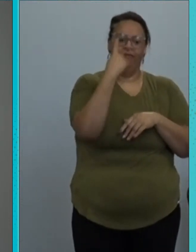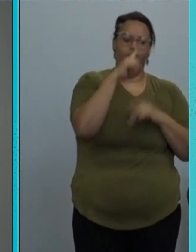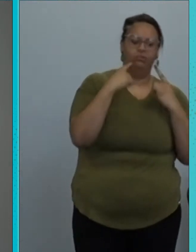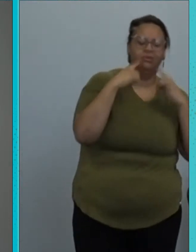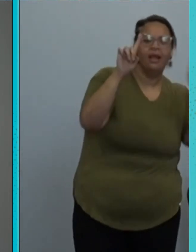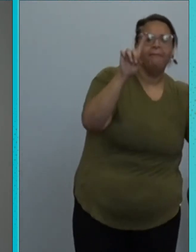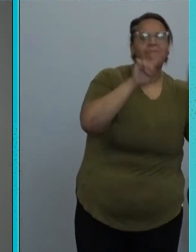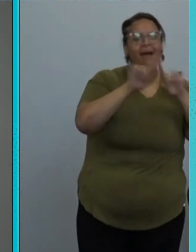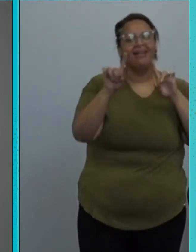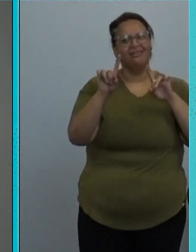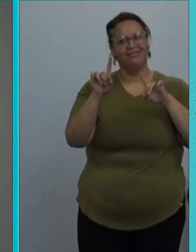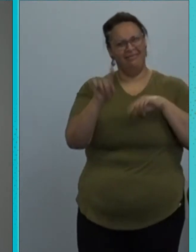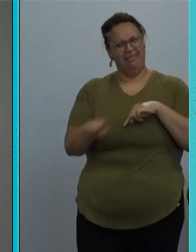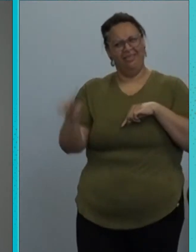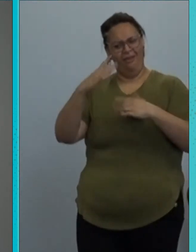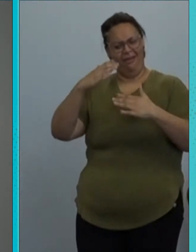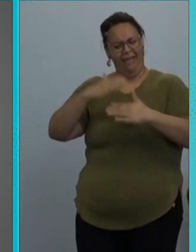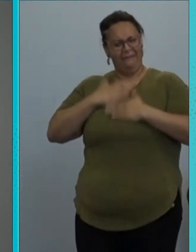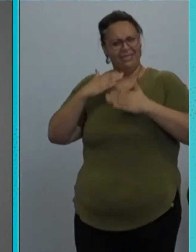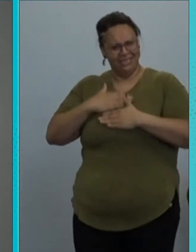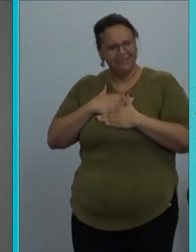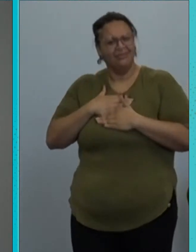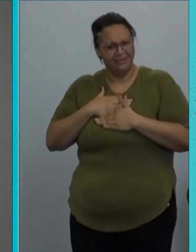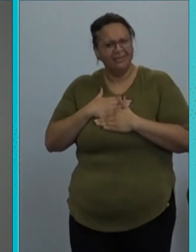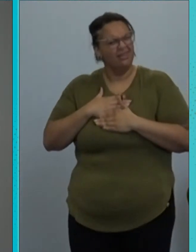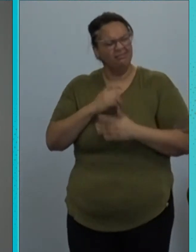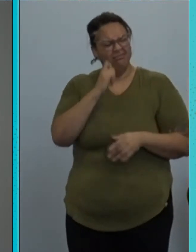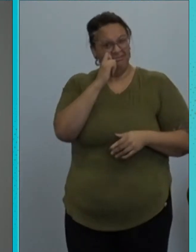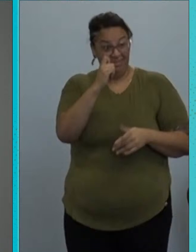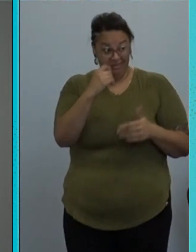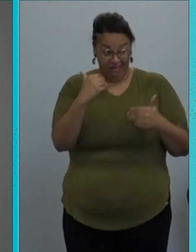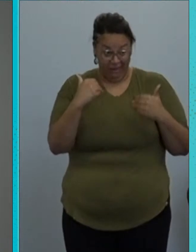their happiness. And they didn't have